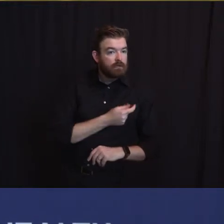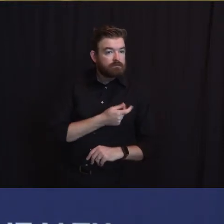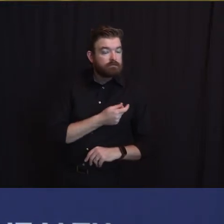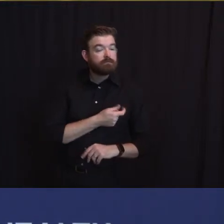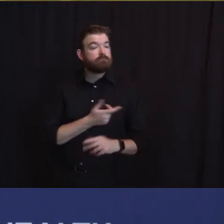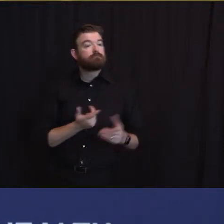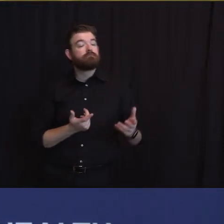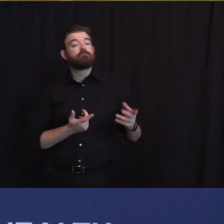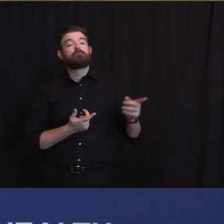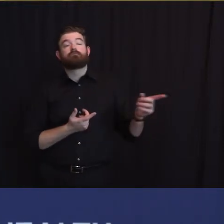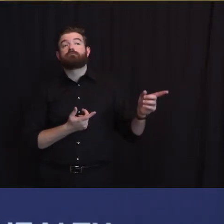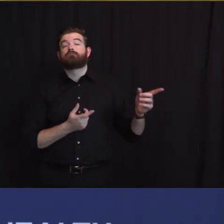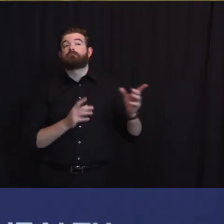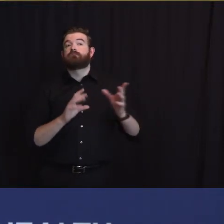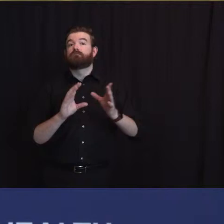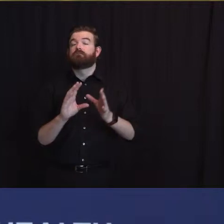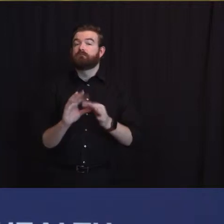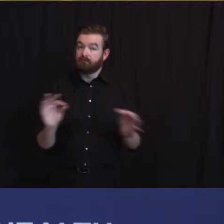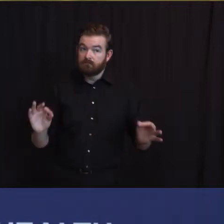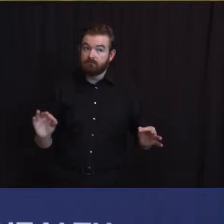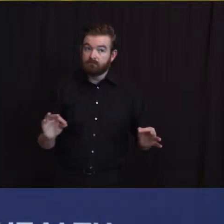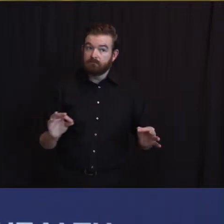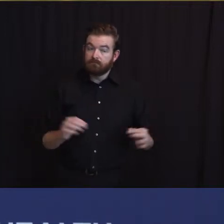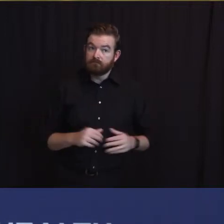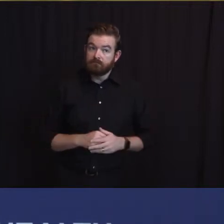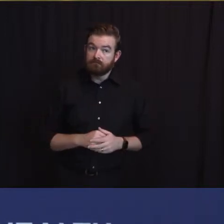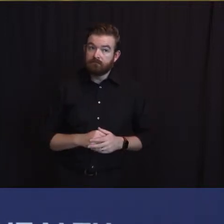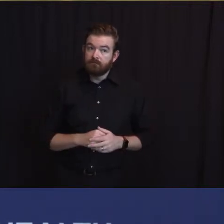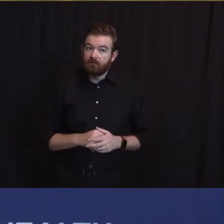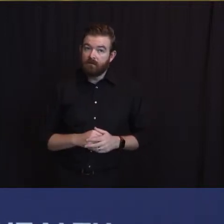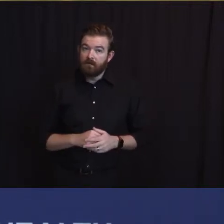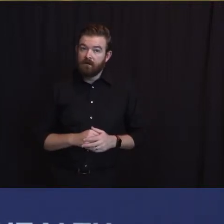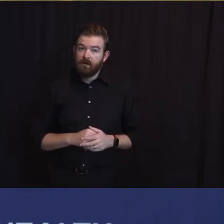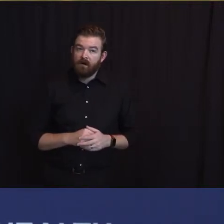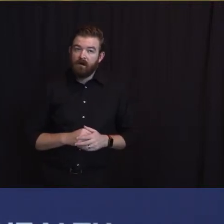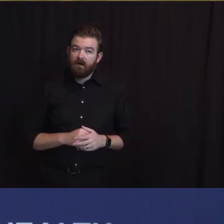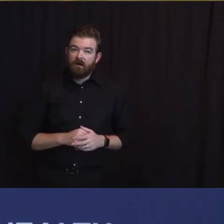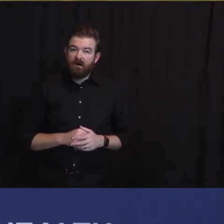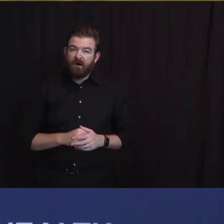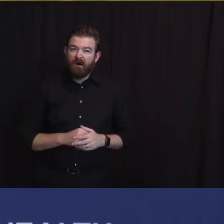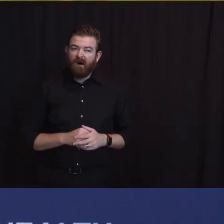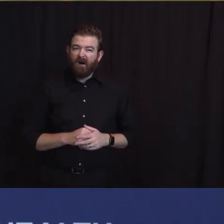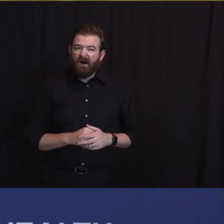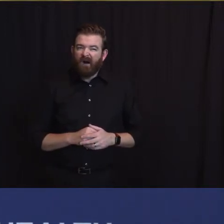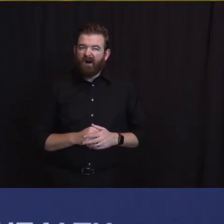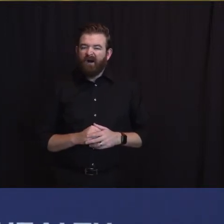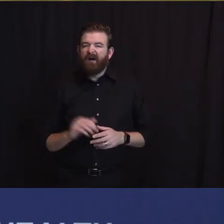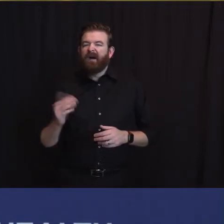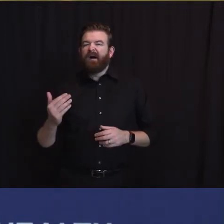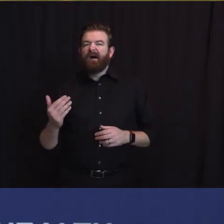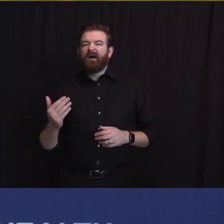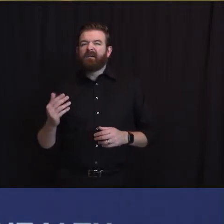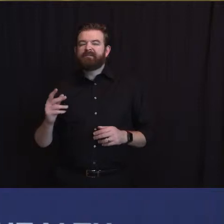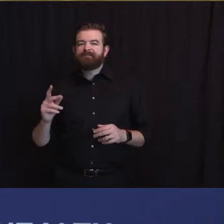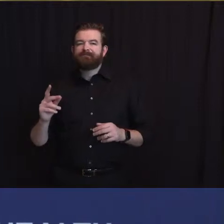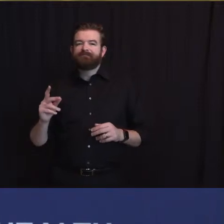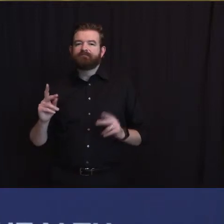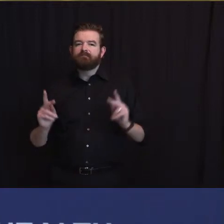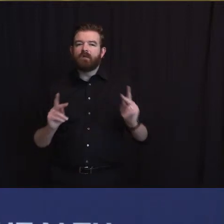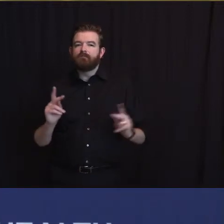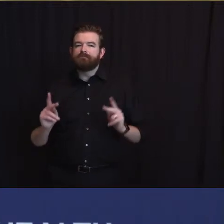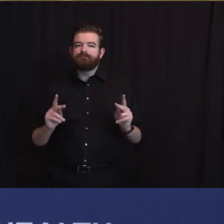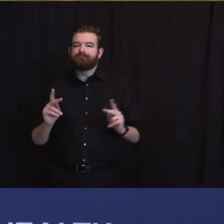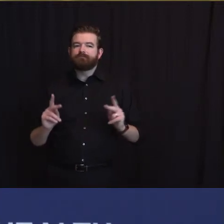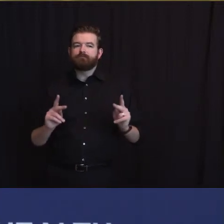to be determined, he's leaning toward, and he thinks others are too, that this is going to be more like an annual flu shot